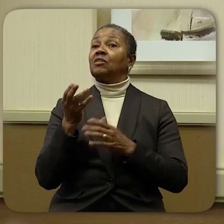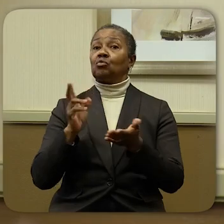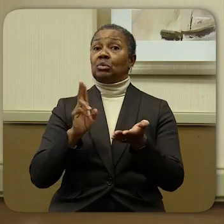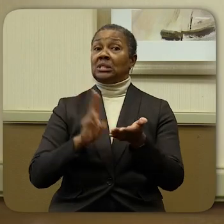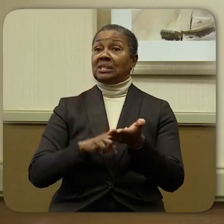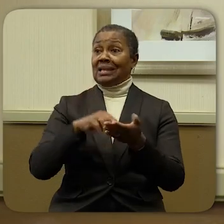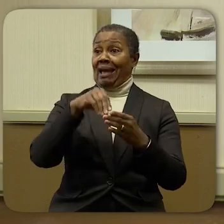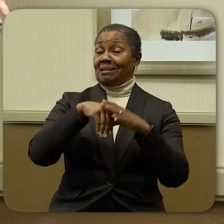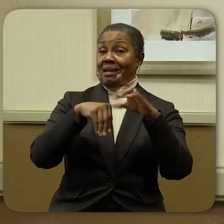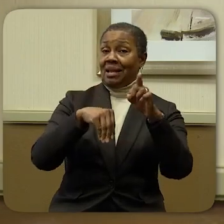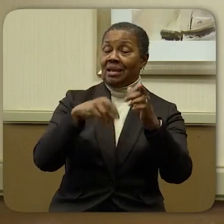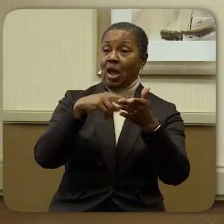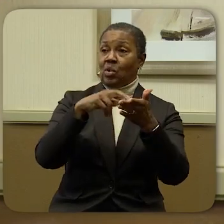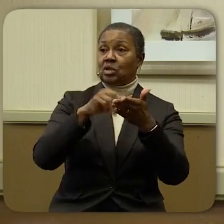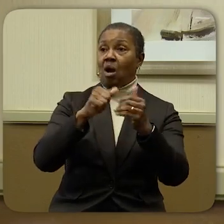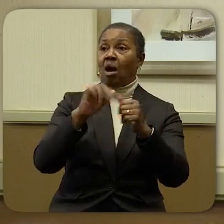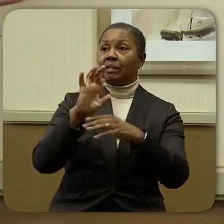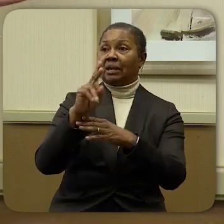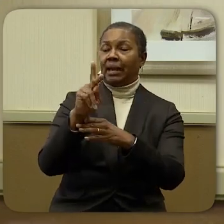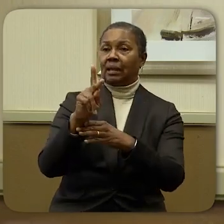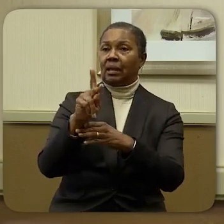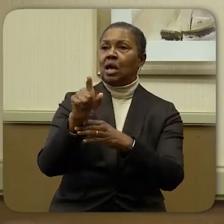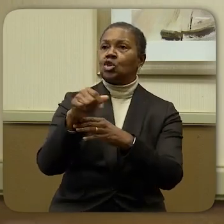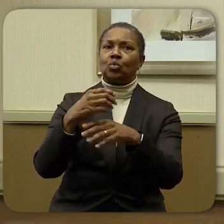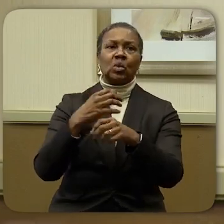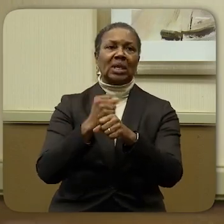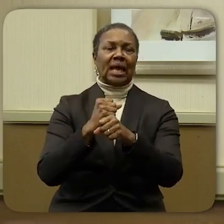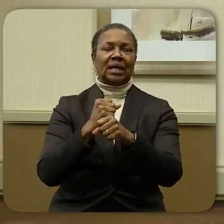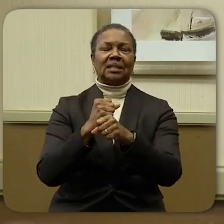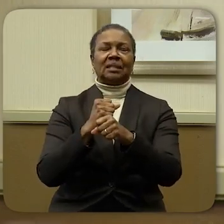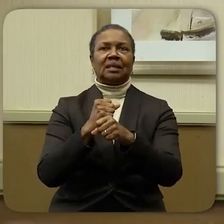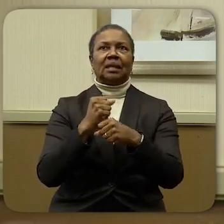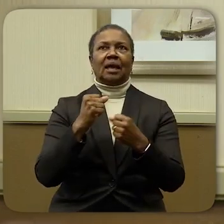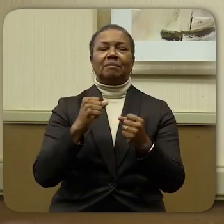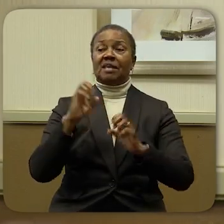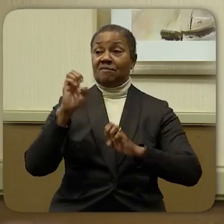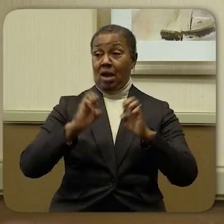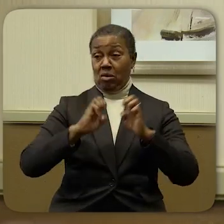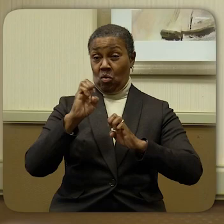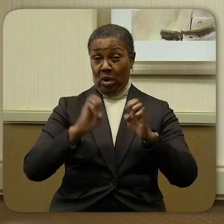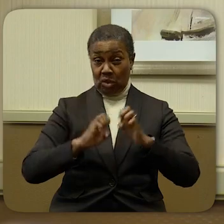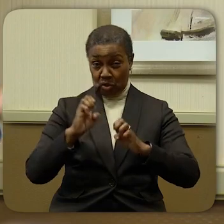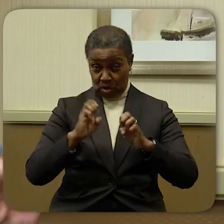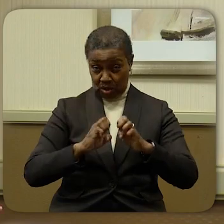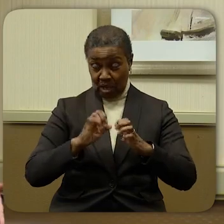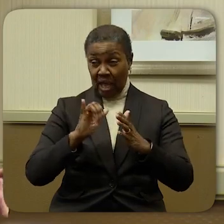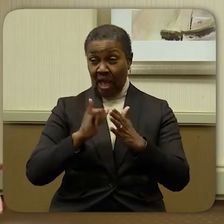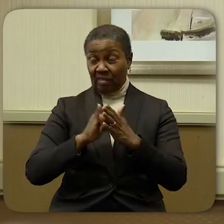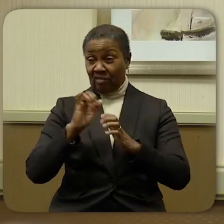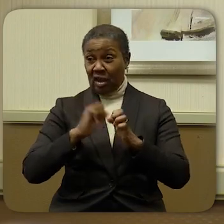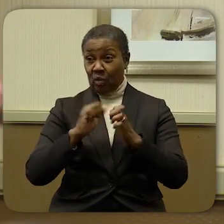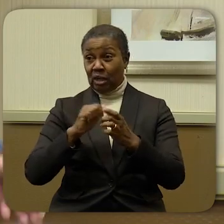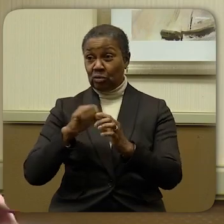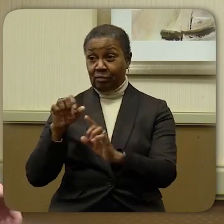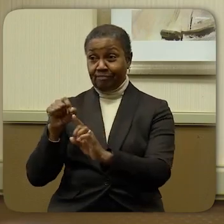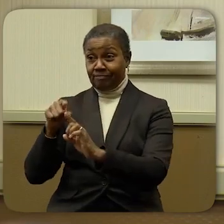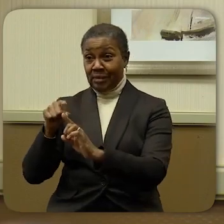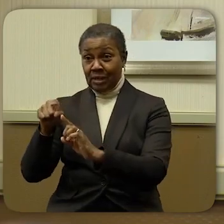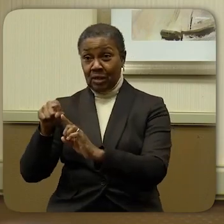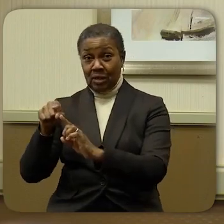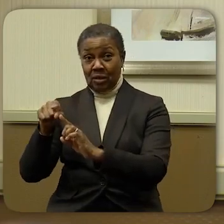signed in and you registered on the link, you'll get the evaluation, and that will trigger you getting